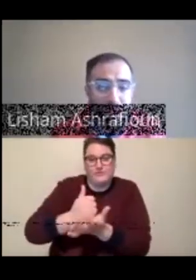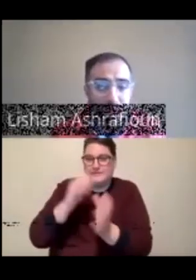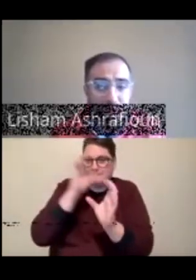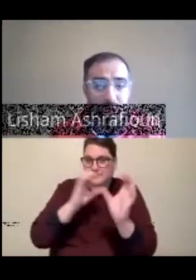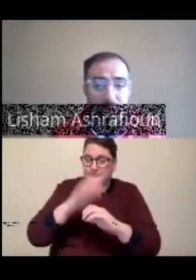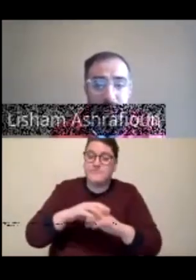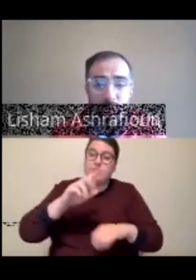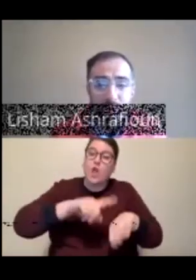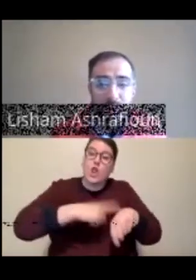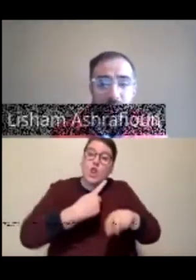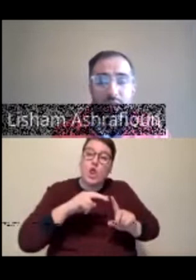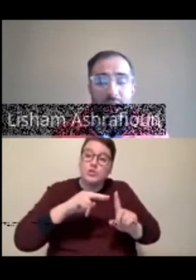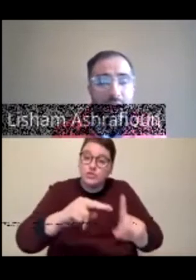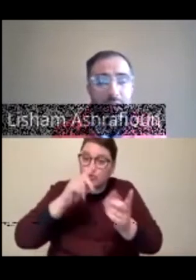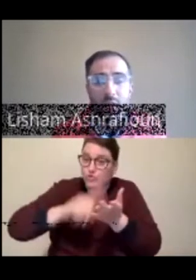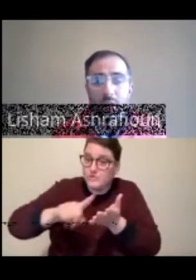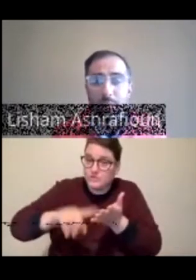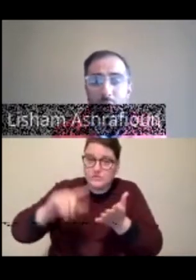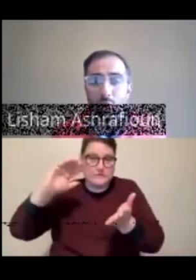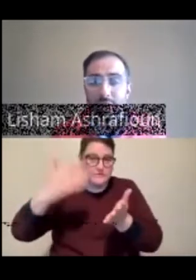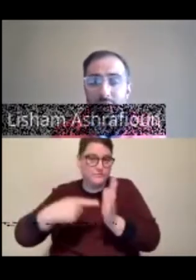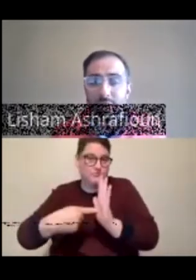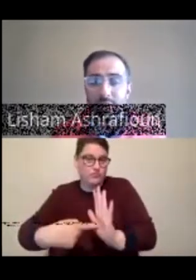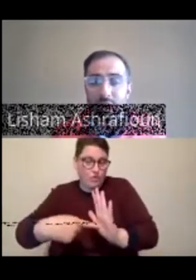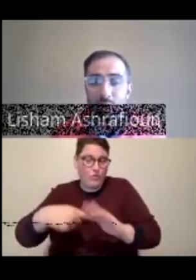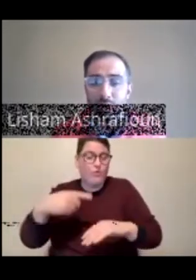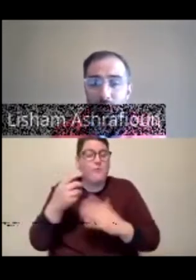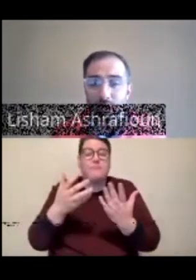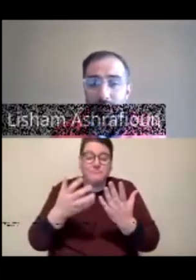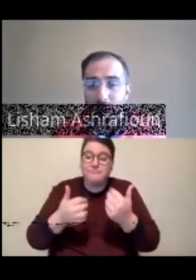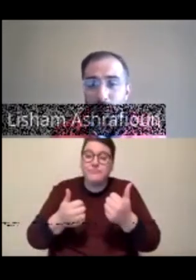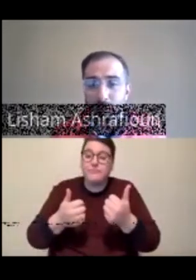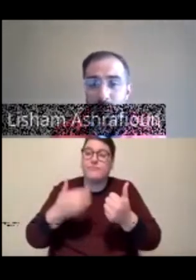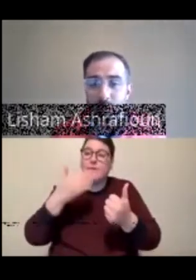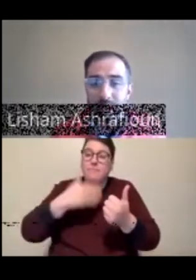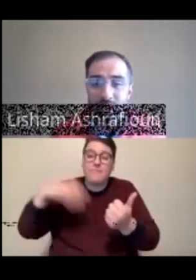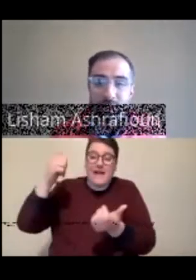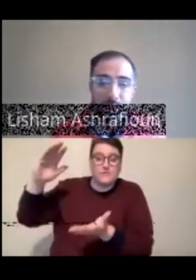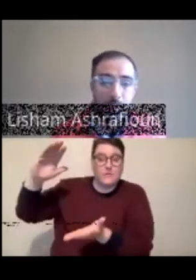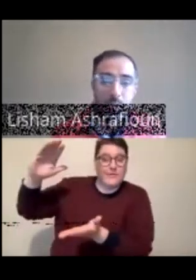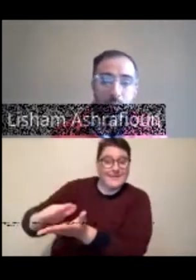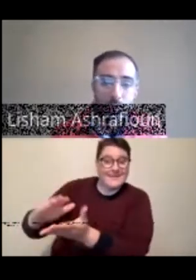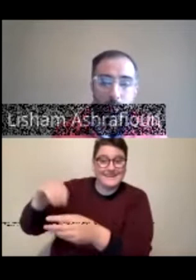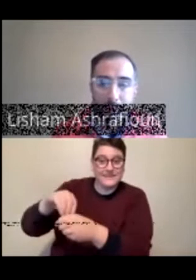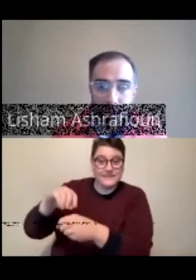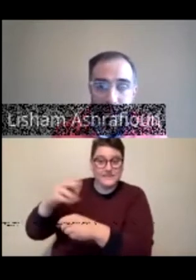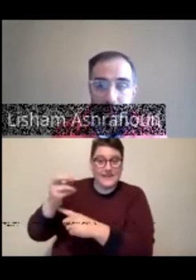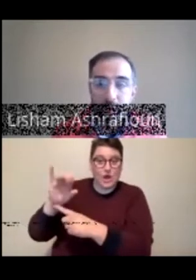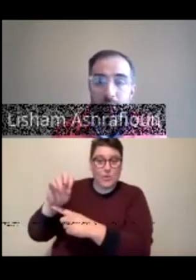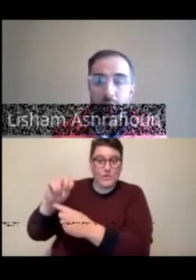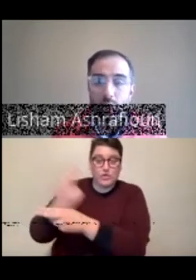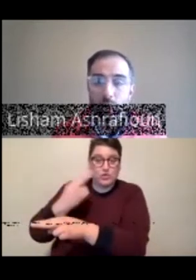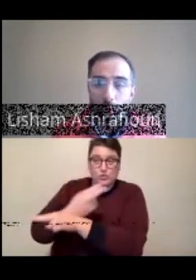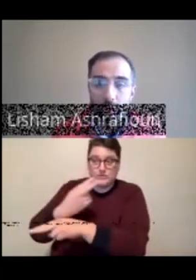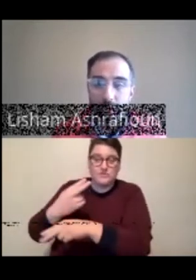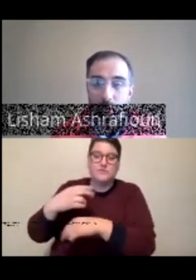Longitudinal research has revealed that the greatest reduction in heroin use was not just in people who were married,